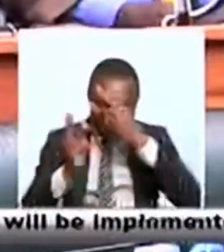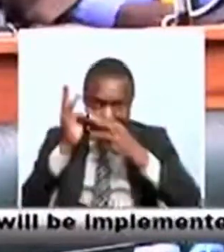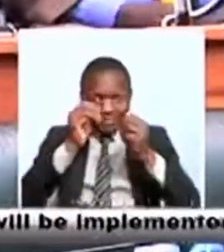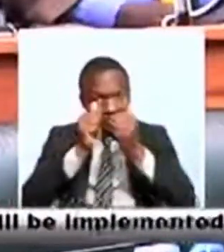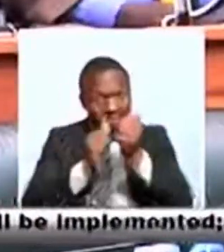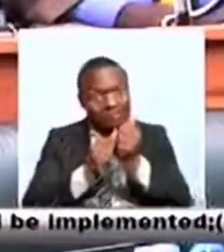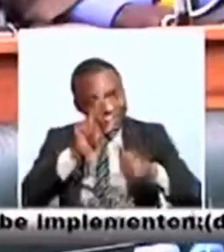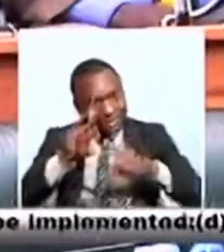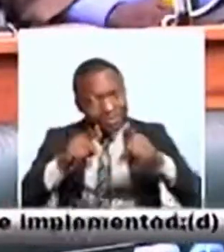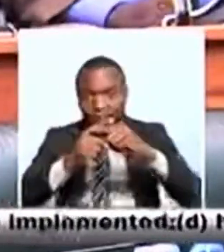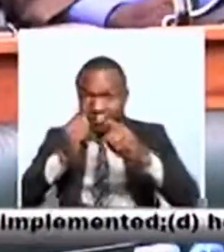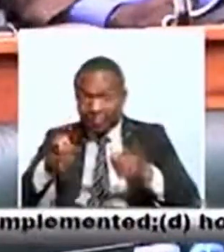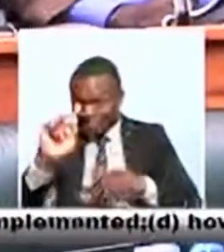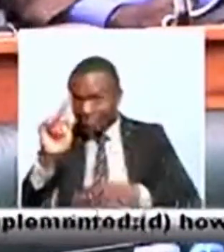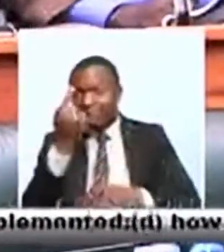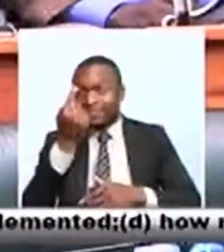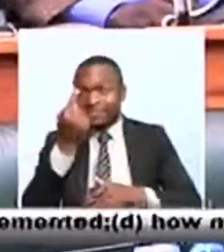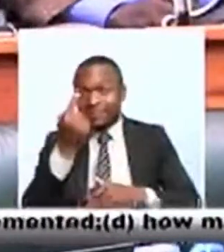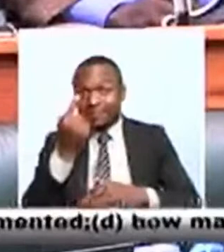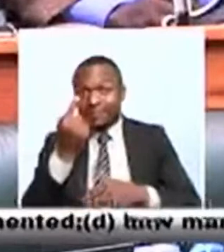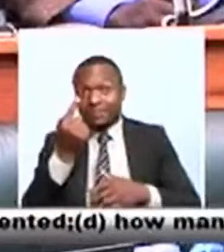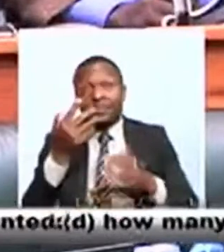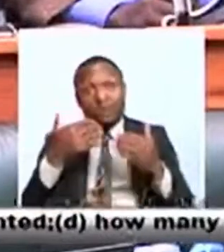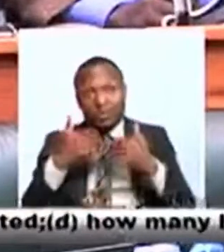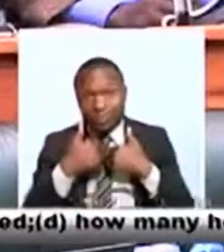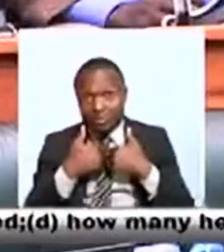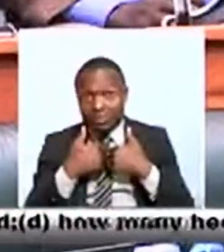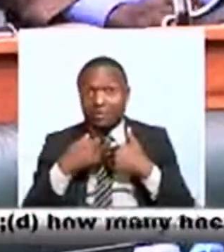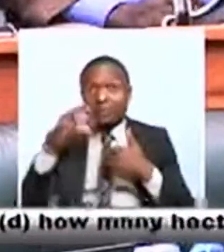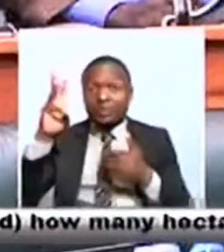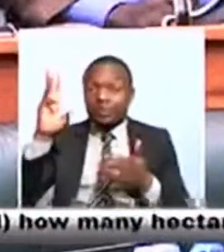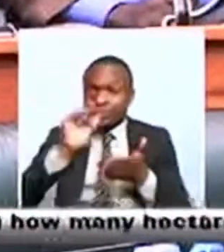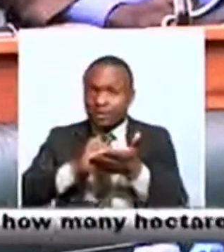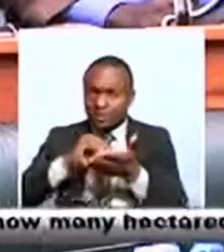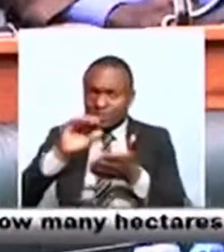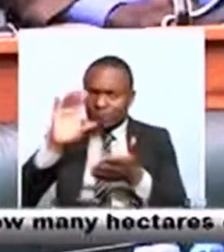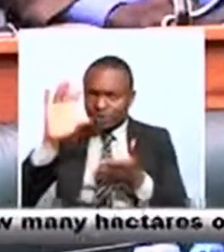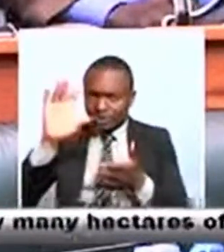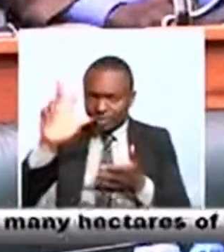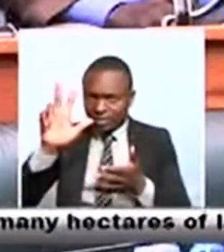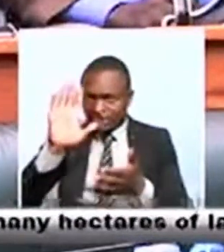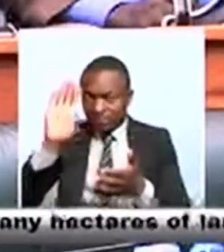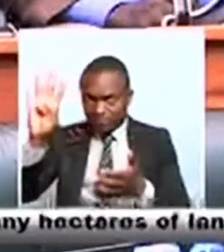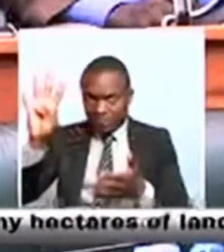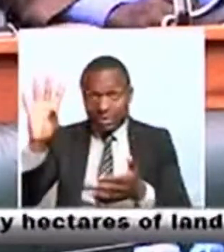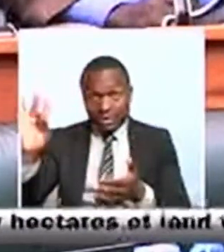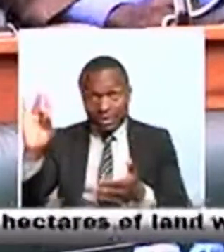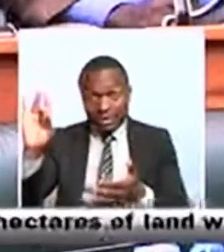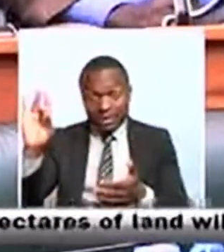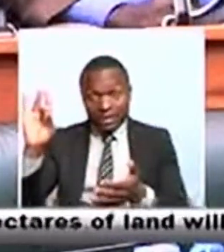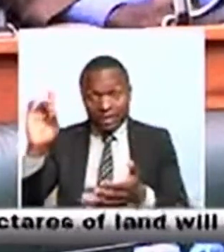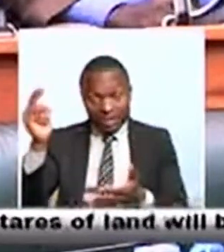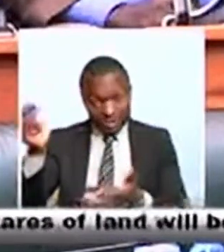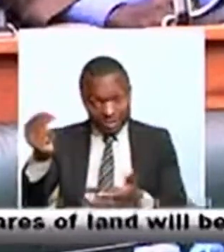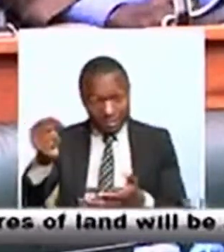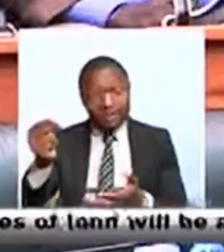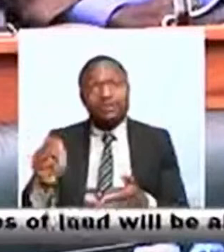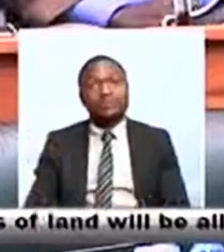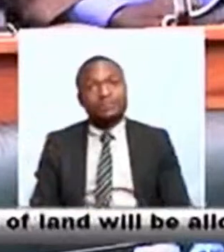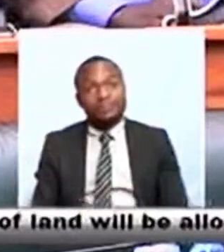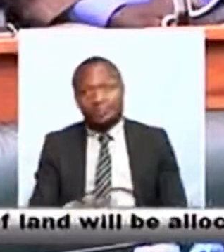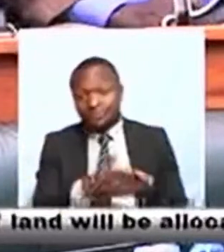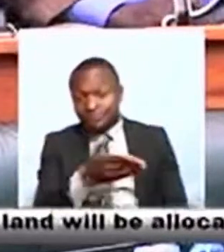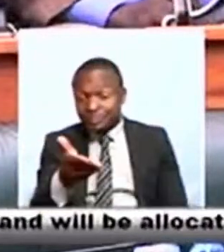people. But first and foremost, we have got 6,348 hectares, which was excised. And they're reluctant to